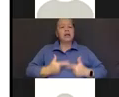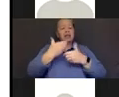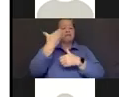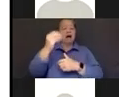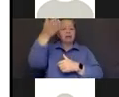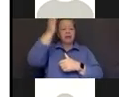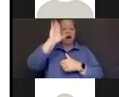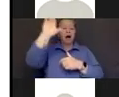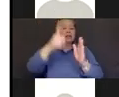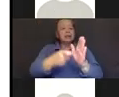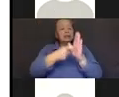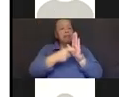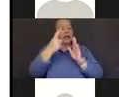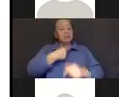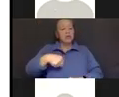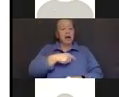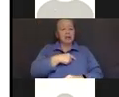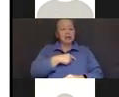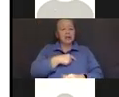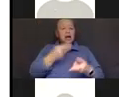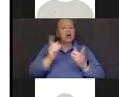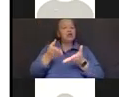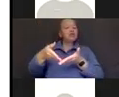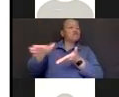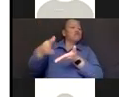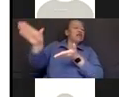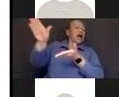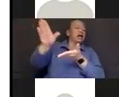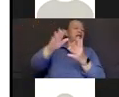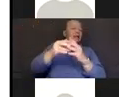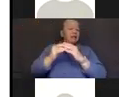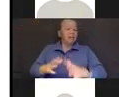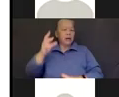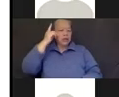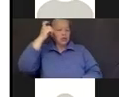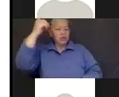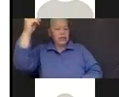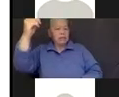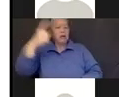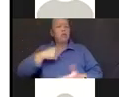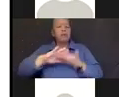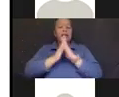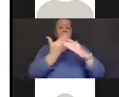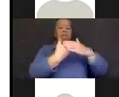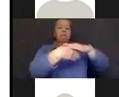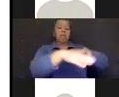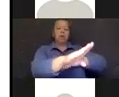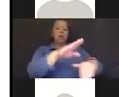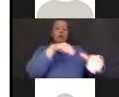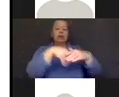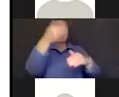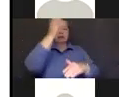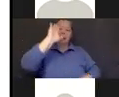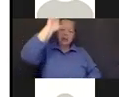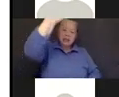us. And it is in rejecting the American dream that we are born into God's